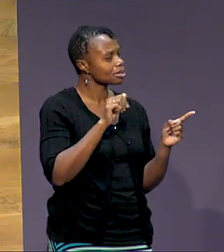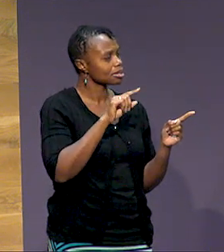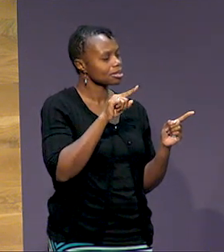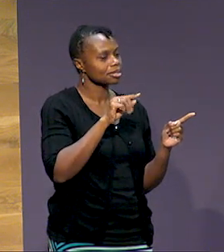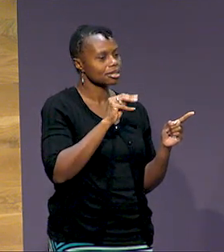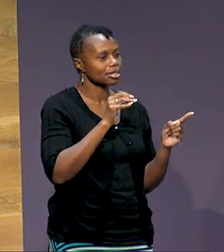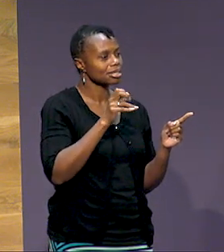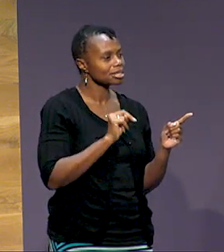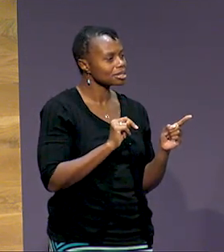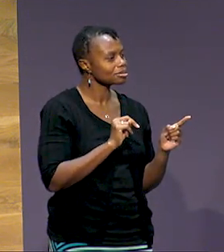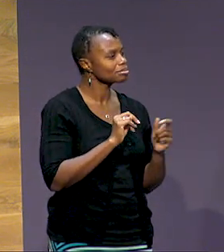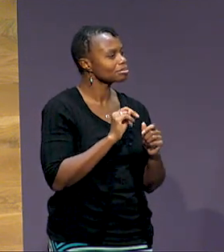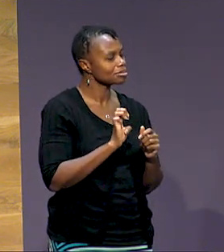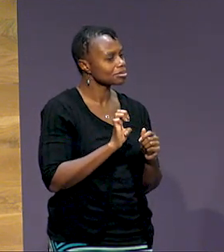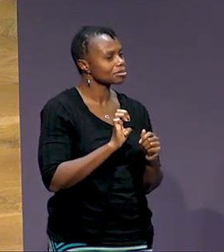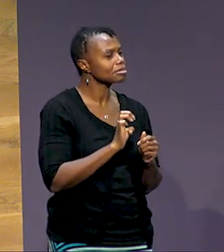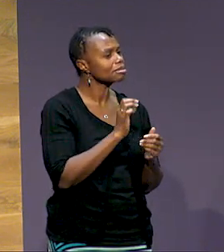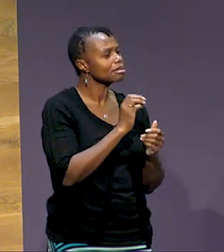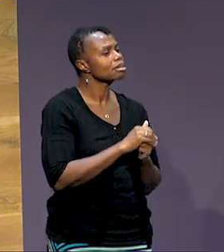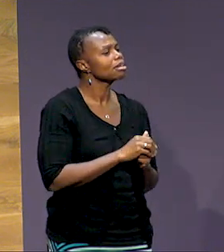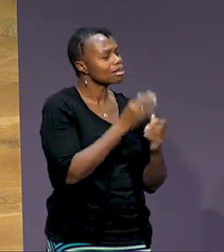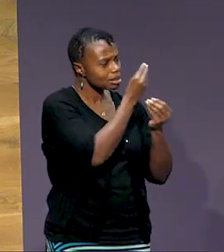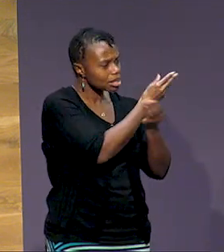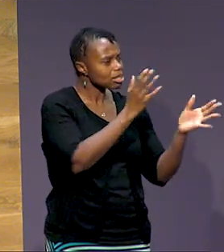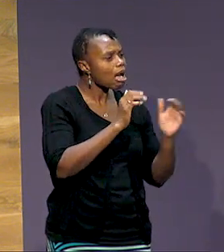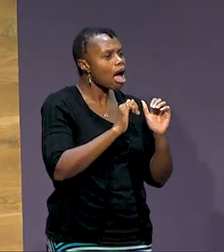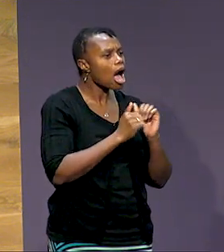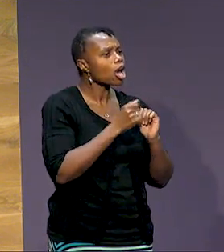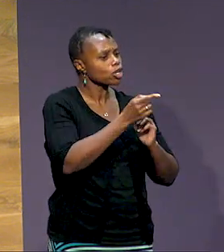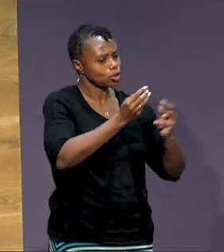about how you minister as a storyteller.